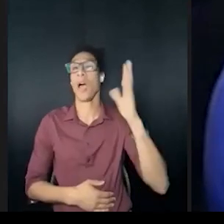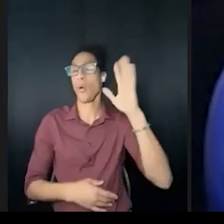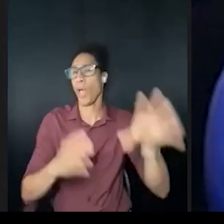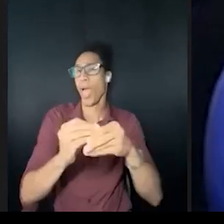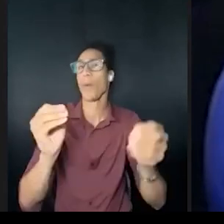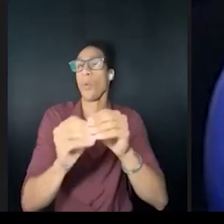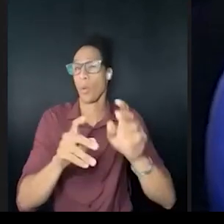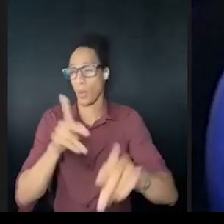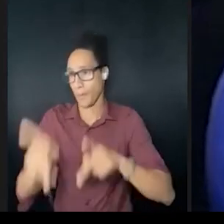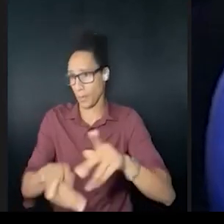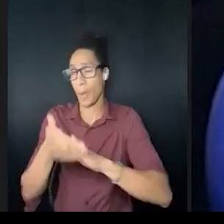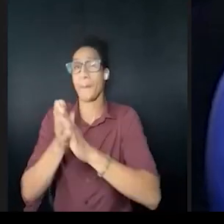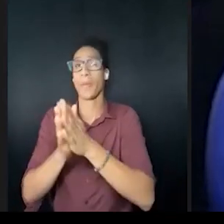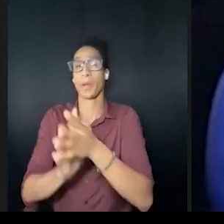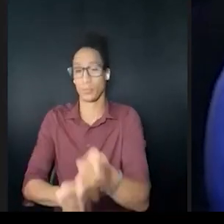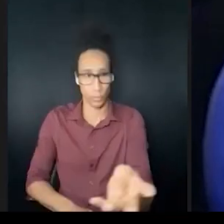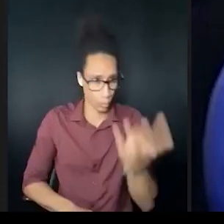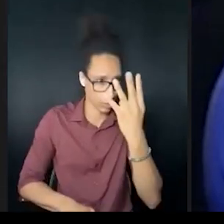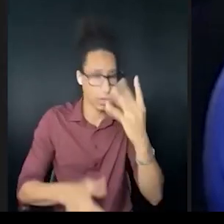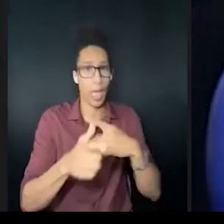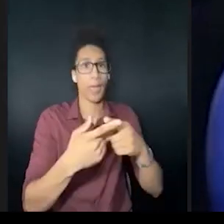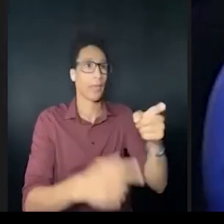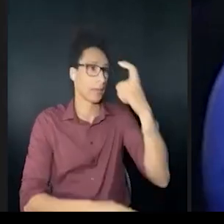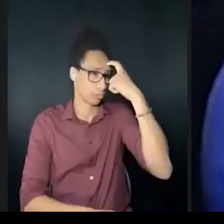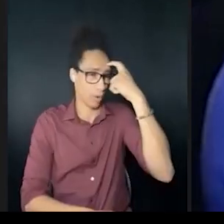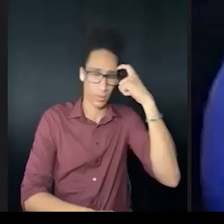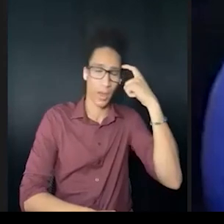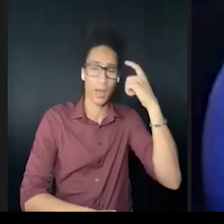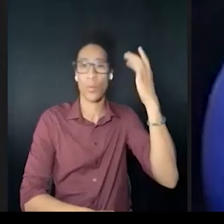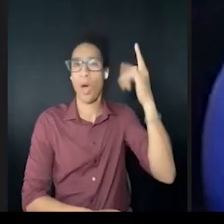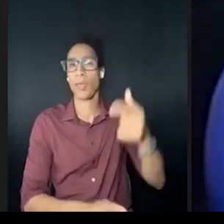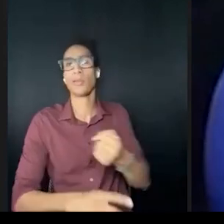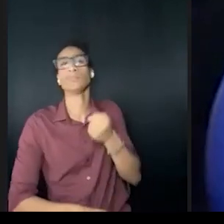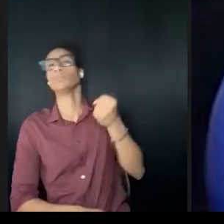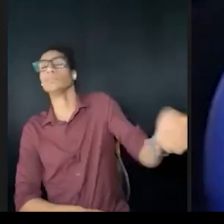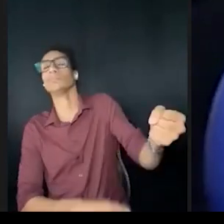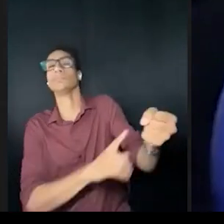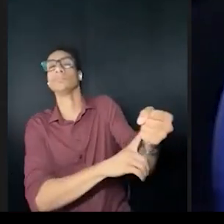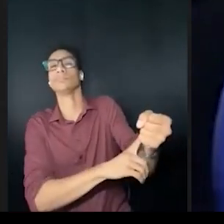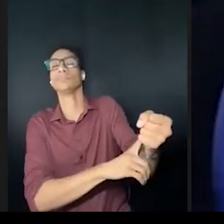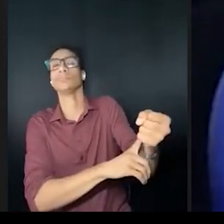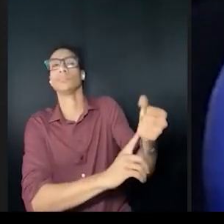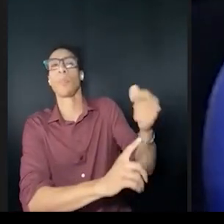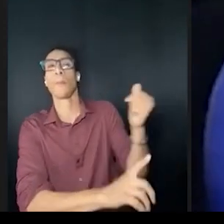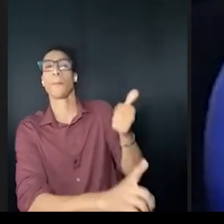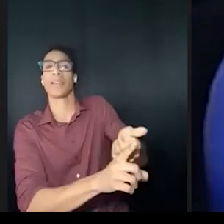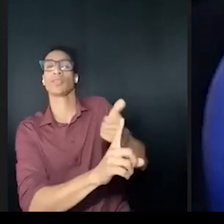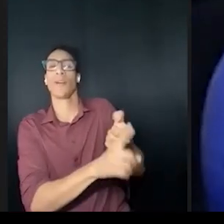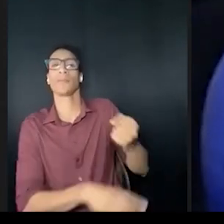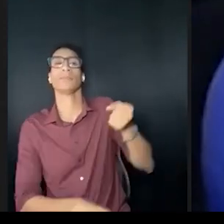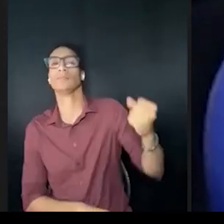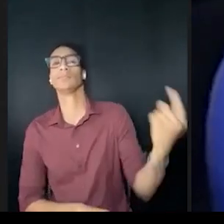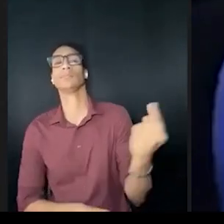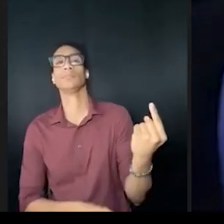incarcerated and they become traumatized by solitary confinement. Recently, the UN said that it's inhumane to place someone